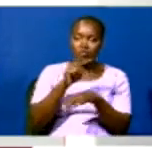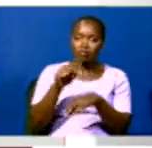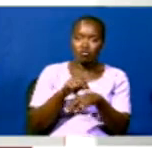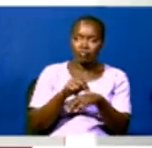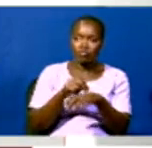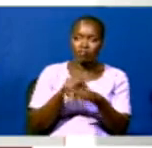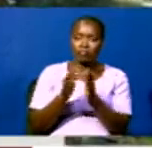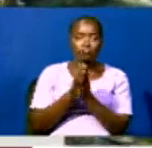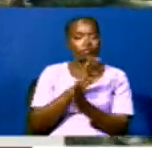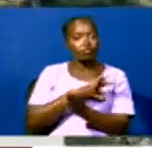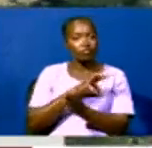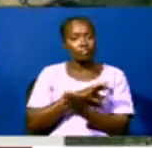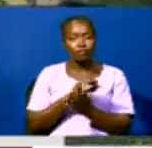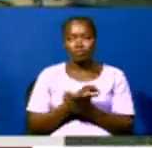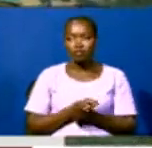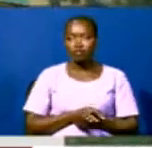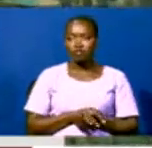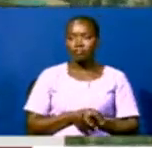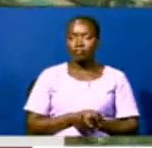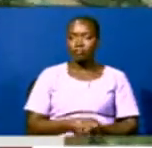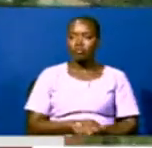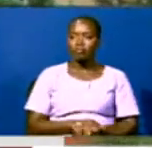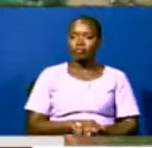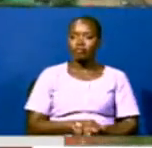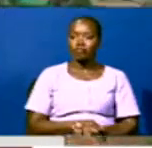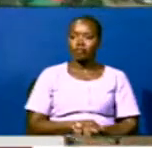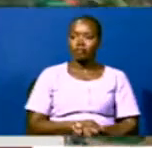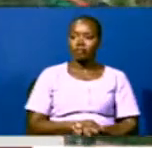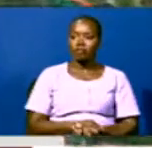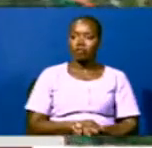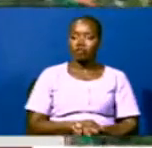mutual benefit. Frederick Mwoki for Lunchtime News.